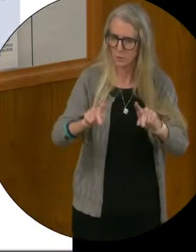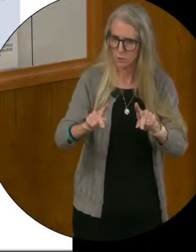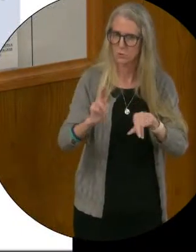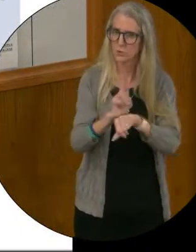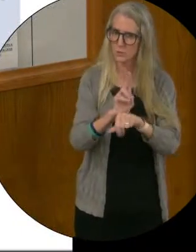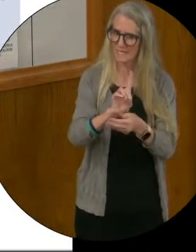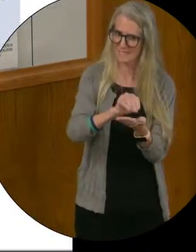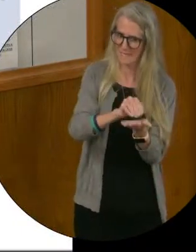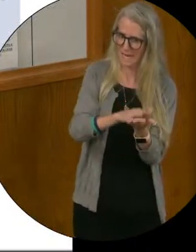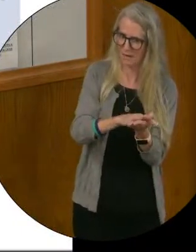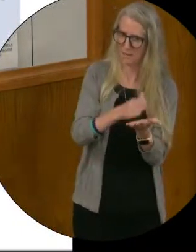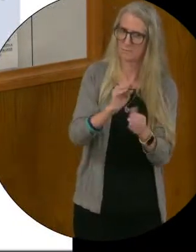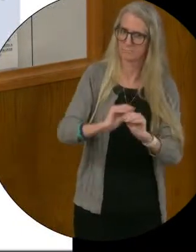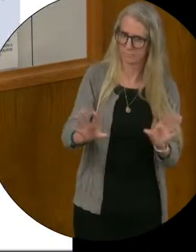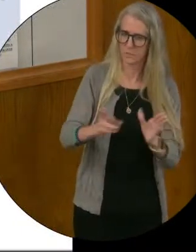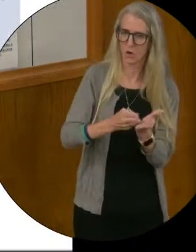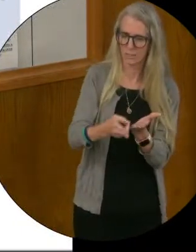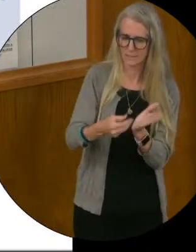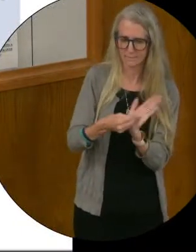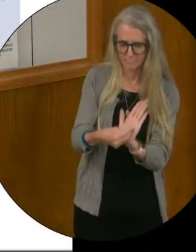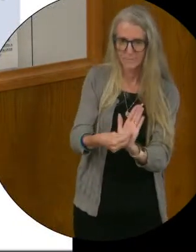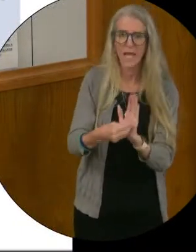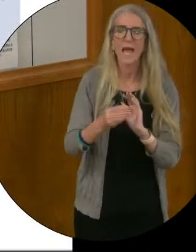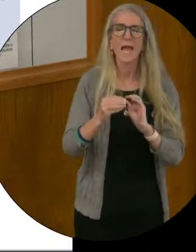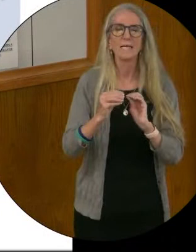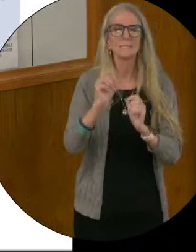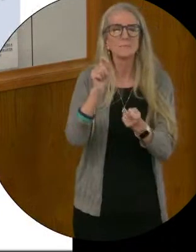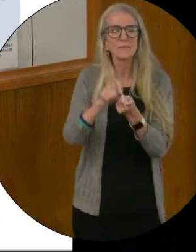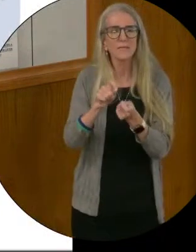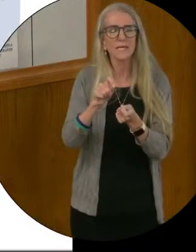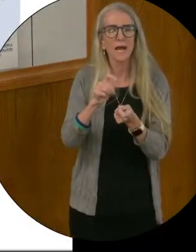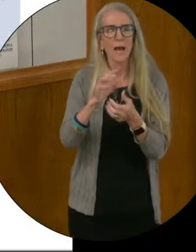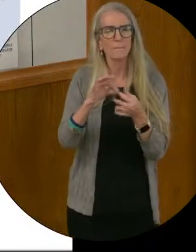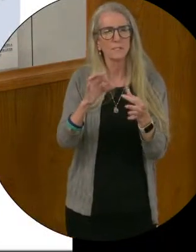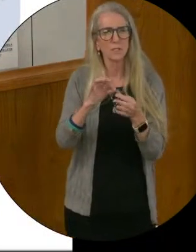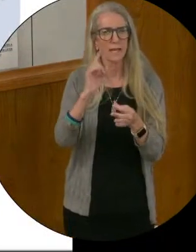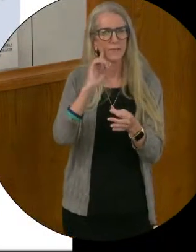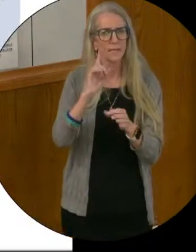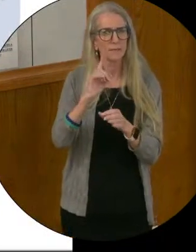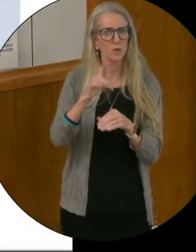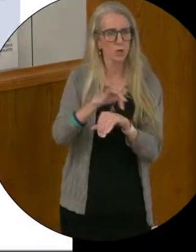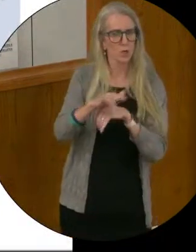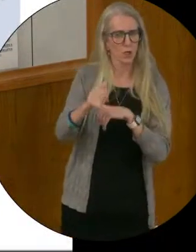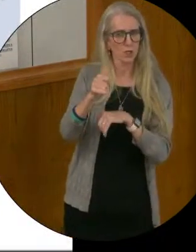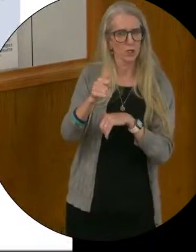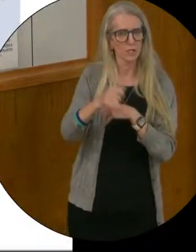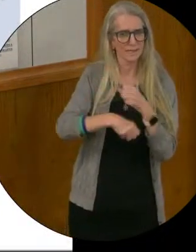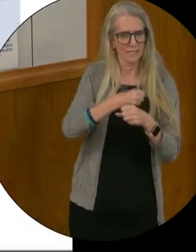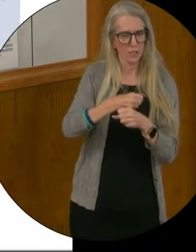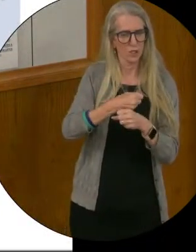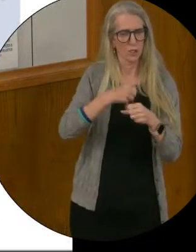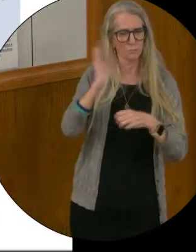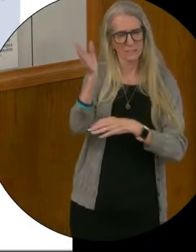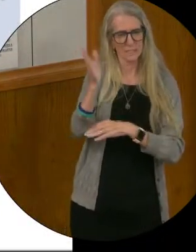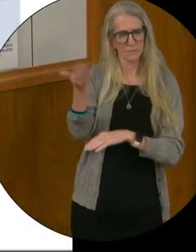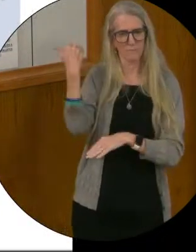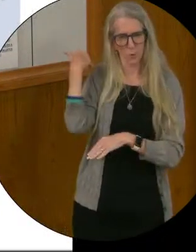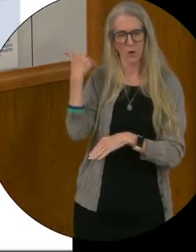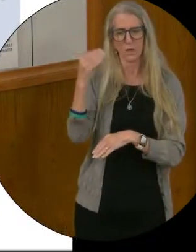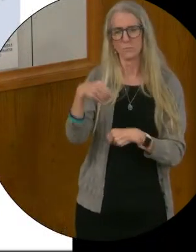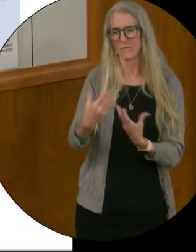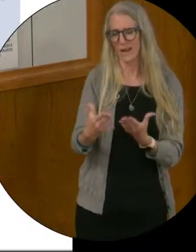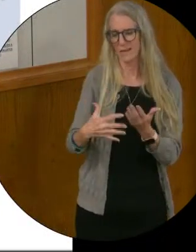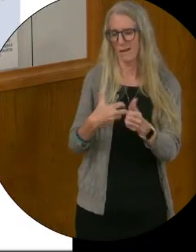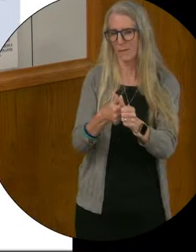mindfully, particularly, and I believe we mentioned this during our presentation earlier in the year when we were providing updates